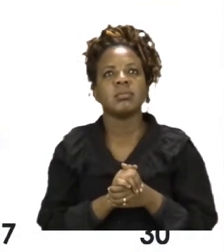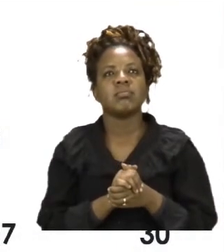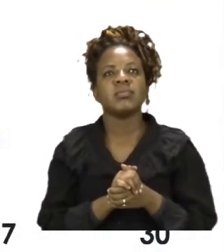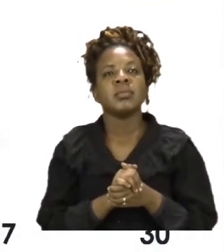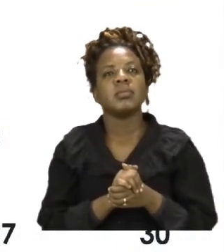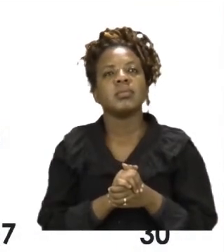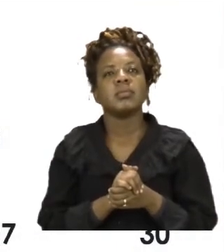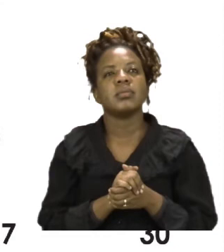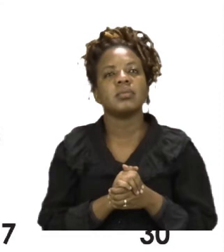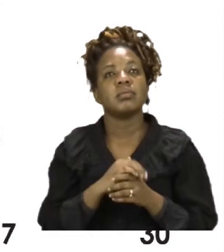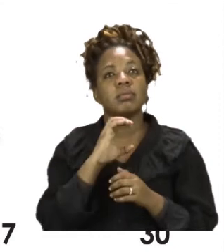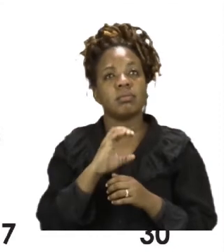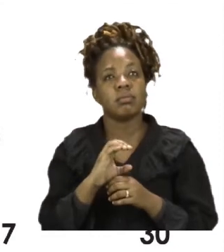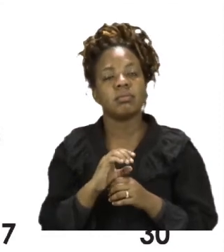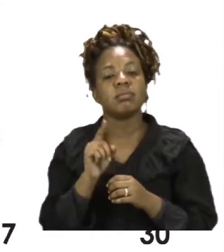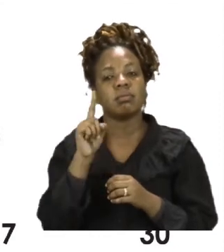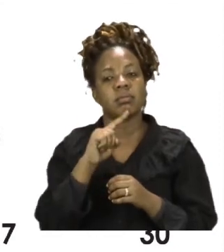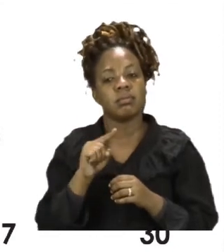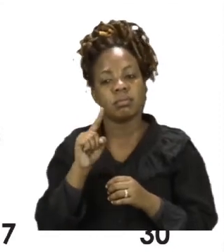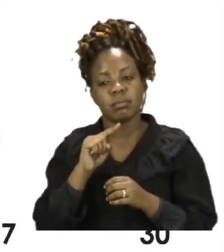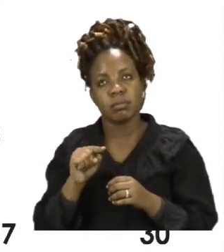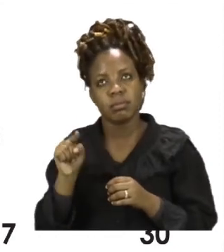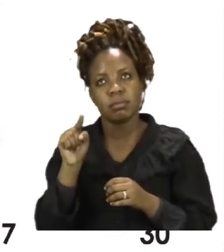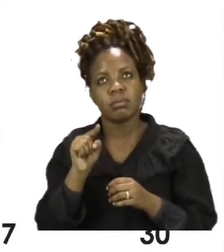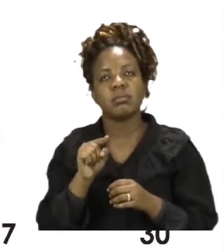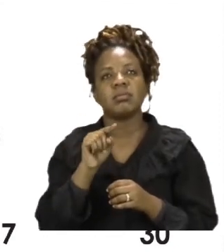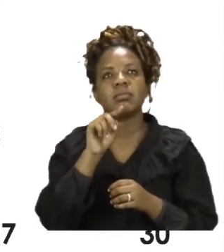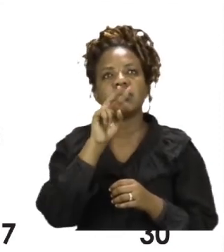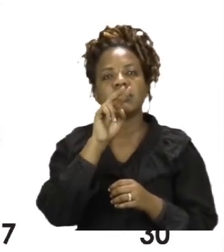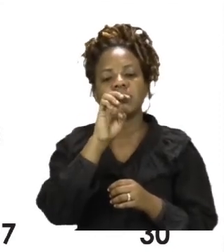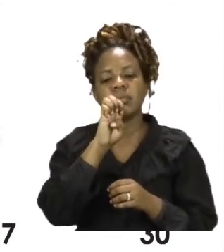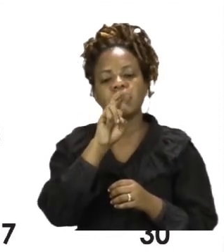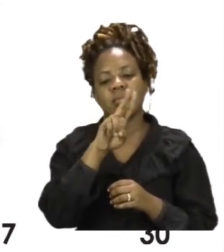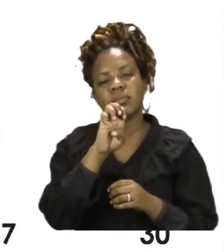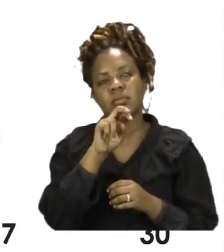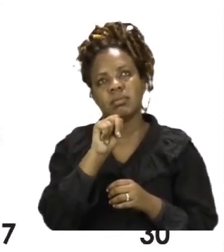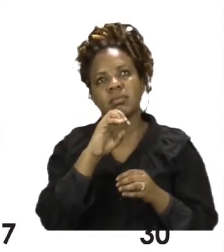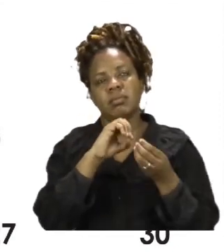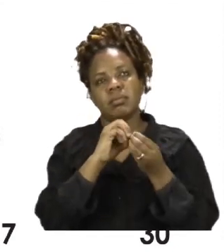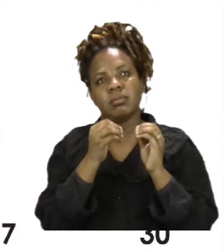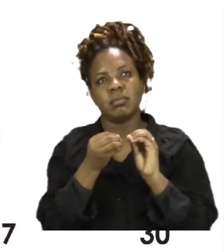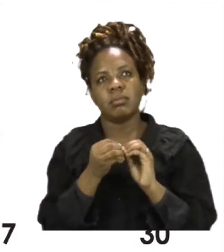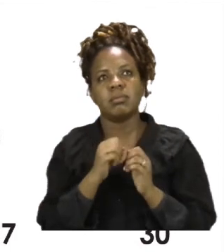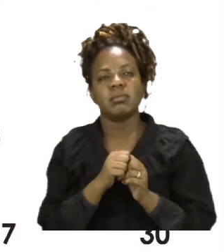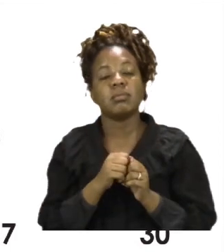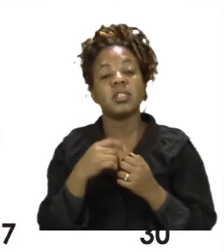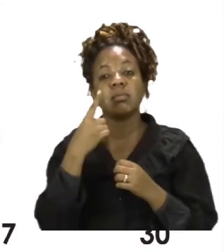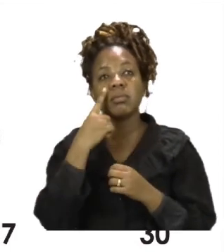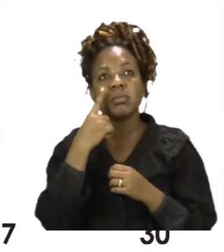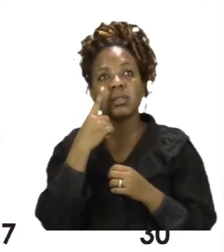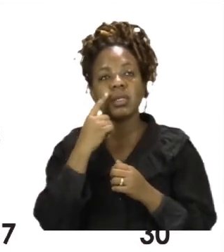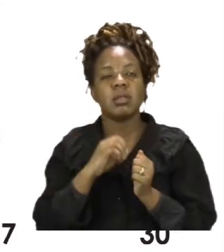they are now asking you to circle the even numbers. So you are going to focus on